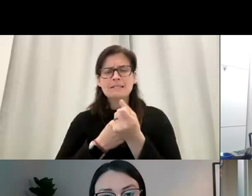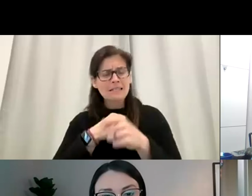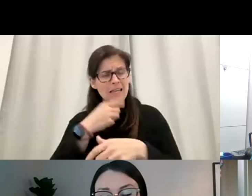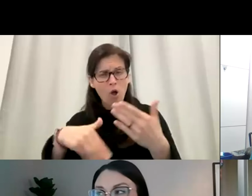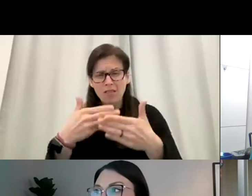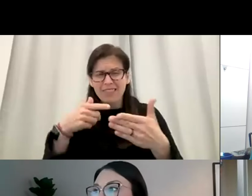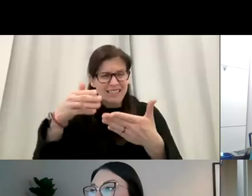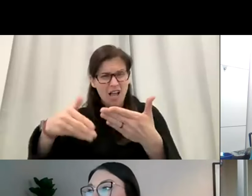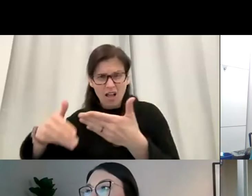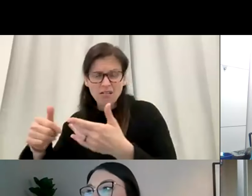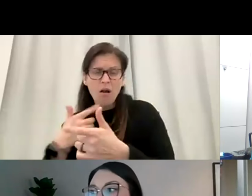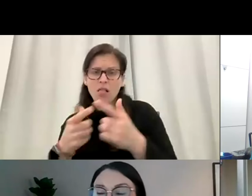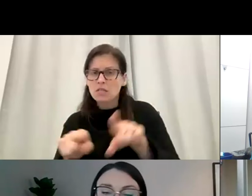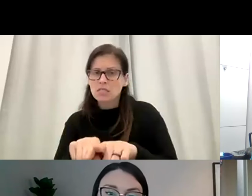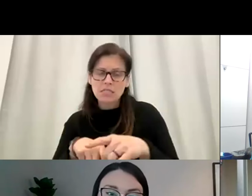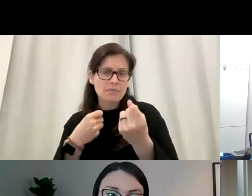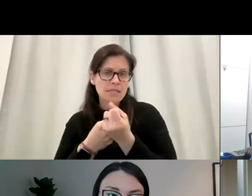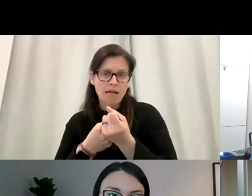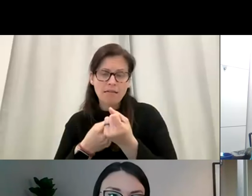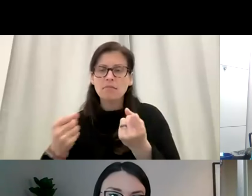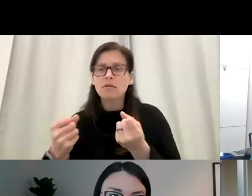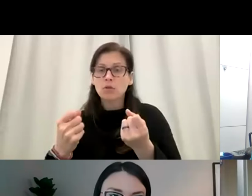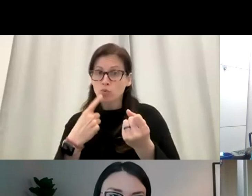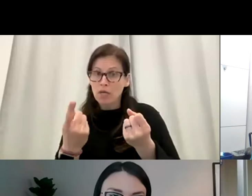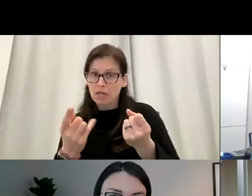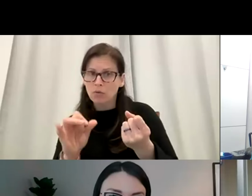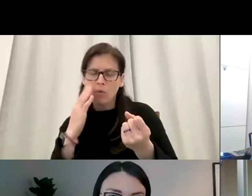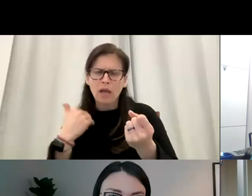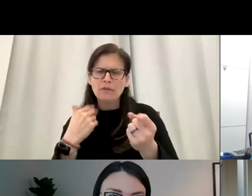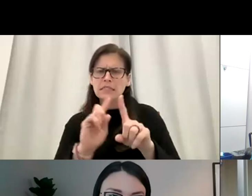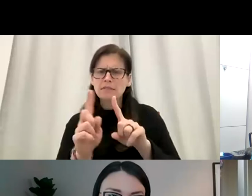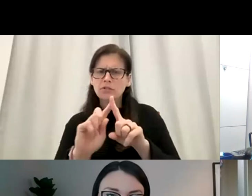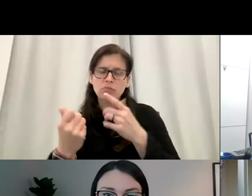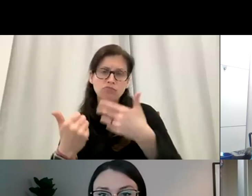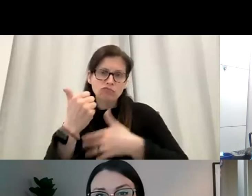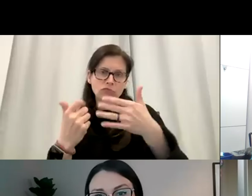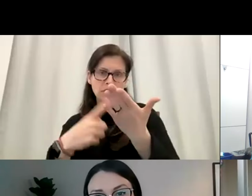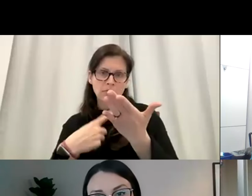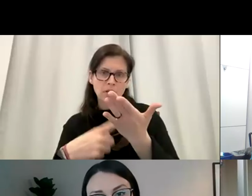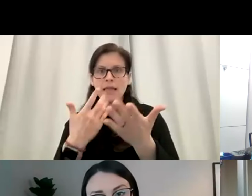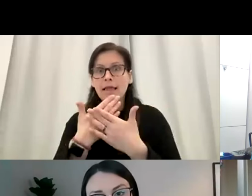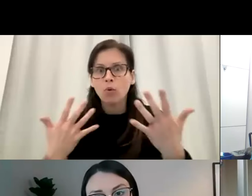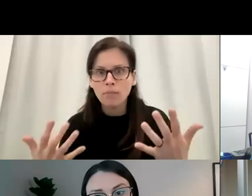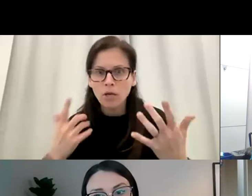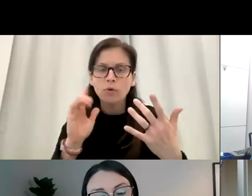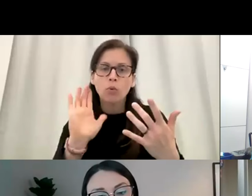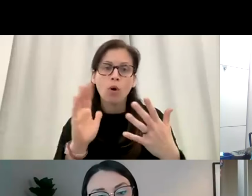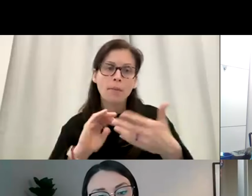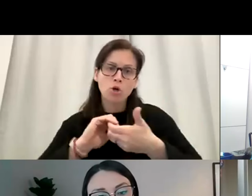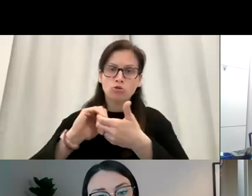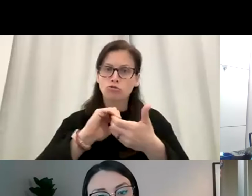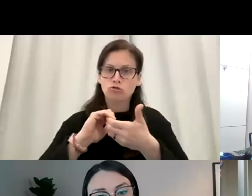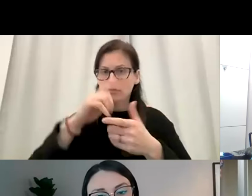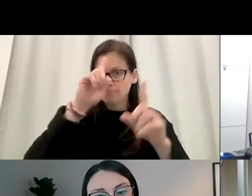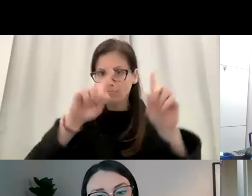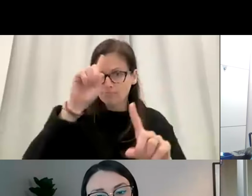same side, even though, as you said, we have our differing priorities sometimes, but thank you so much for all your partnership and